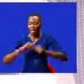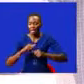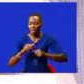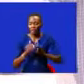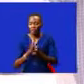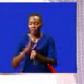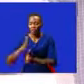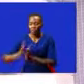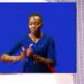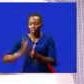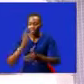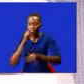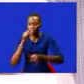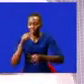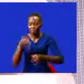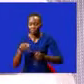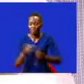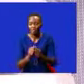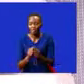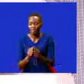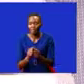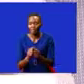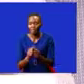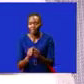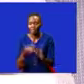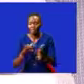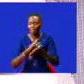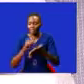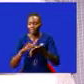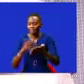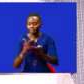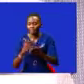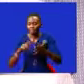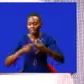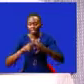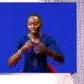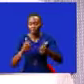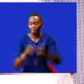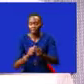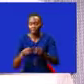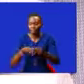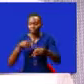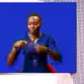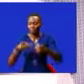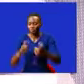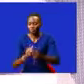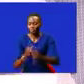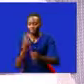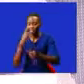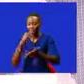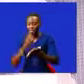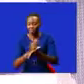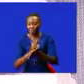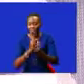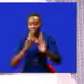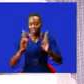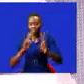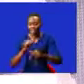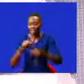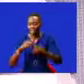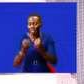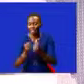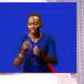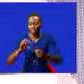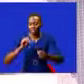ka odiochieng' ma kawuono ni en gima osechakore kendo dhi maber. Aneno ka offices bende nitiere SACCOS